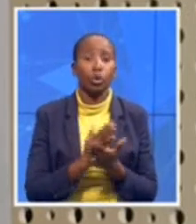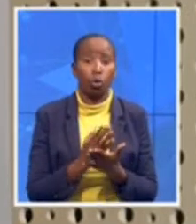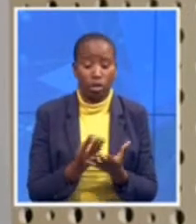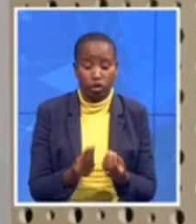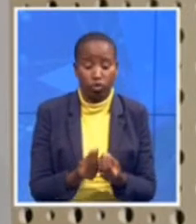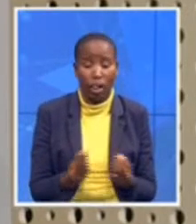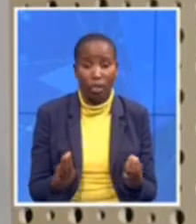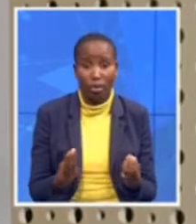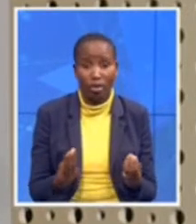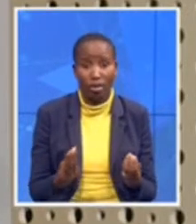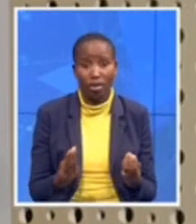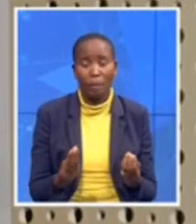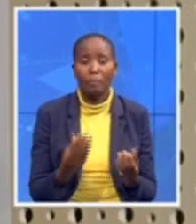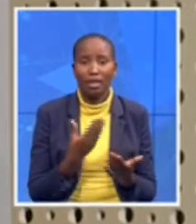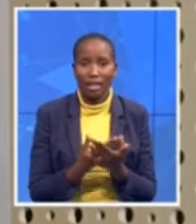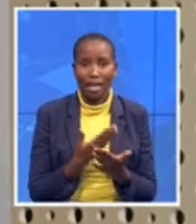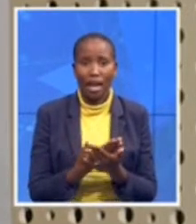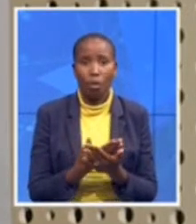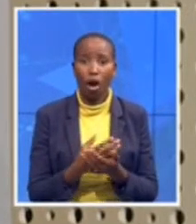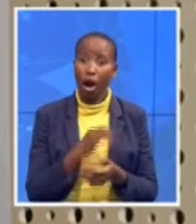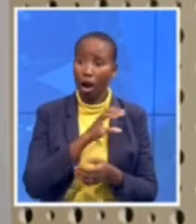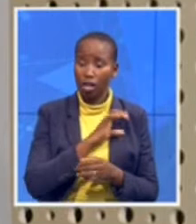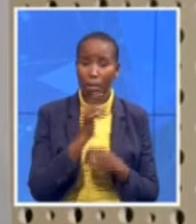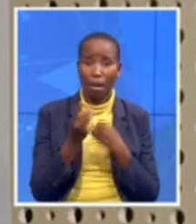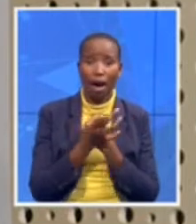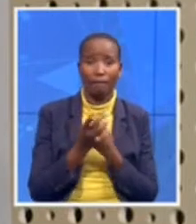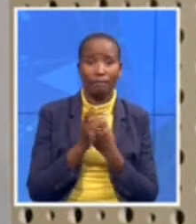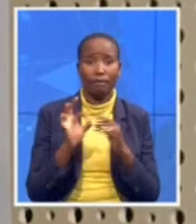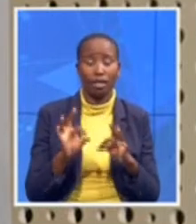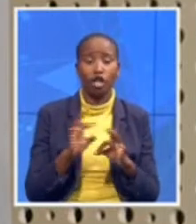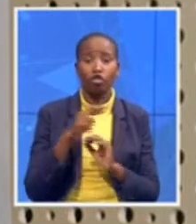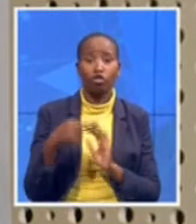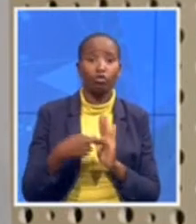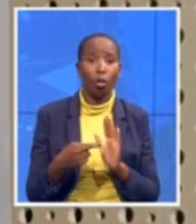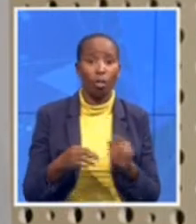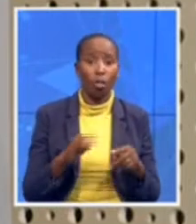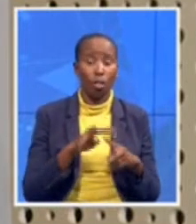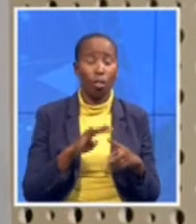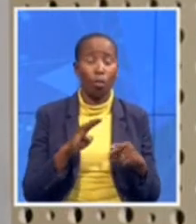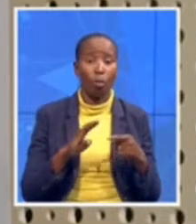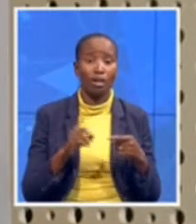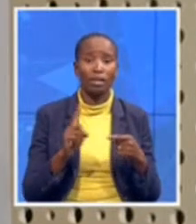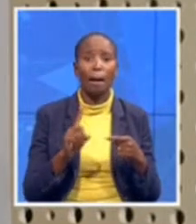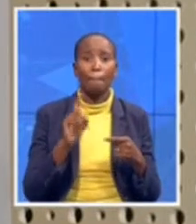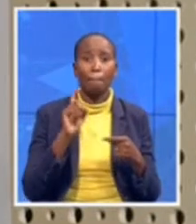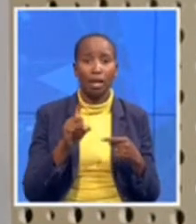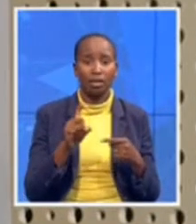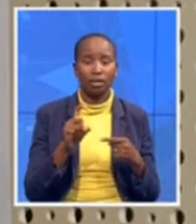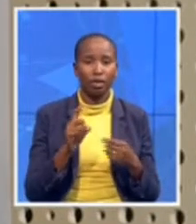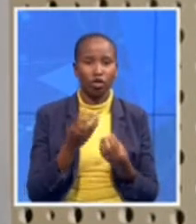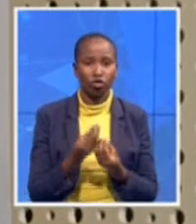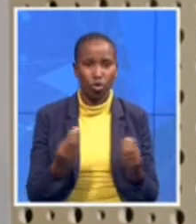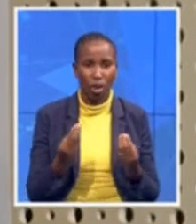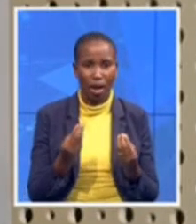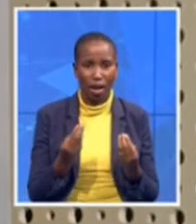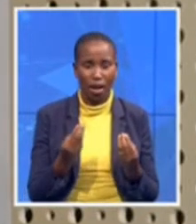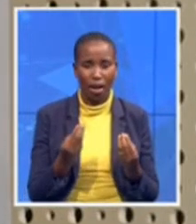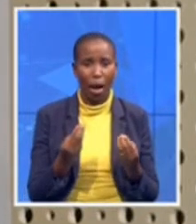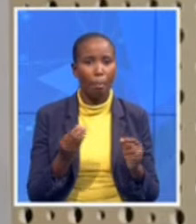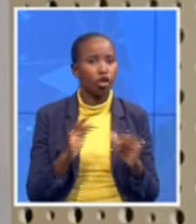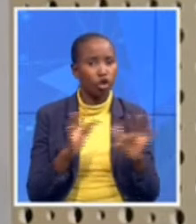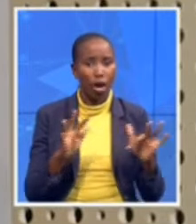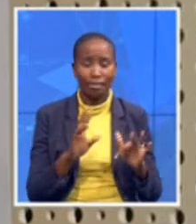second role was to protect children from exposure to disturbing and harmful material.